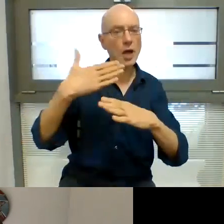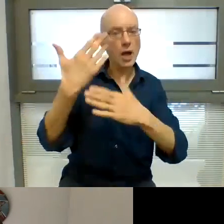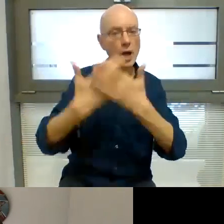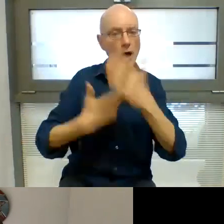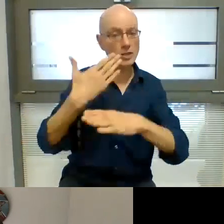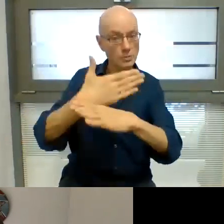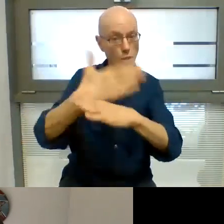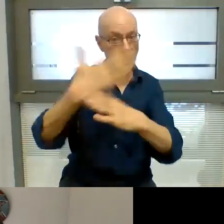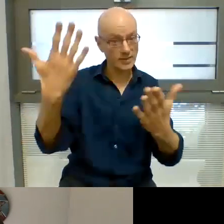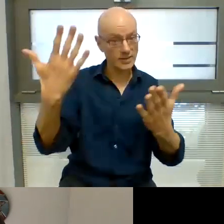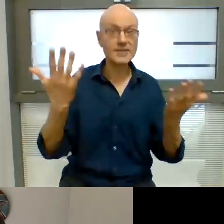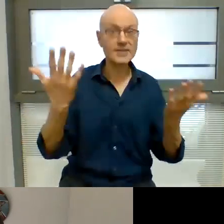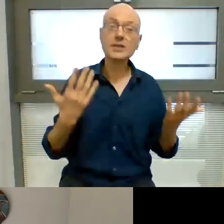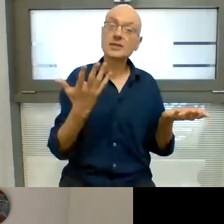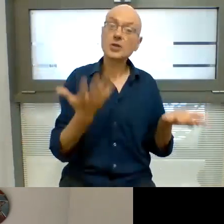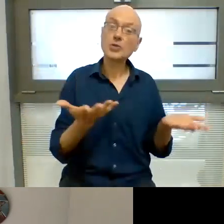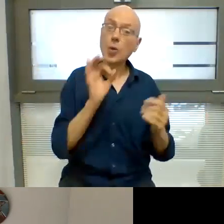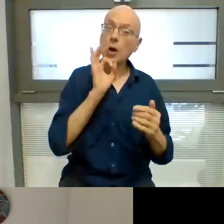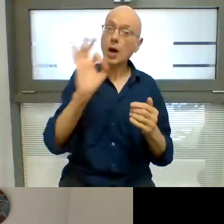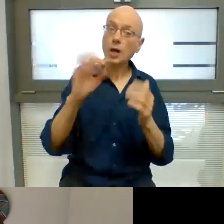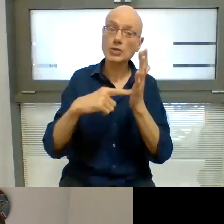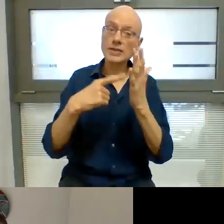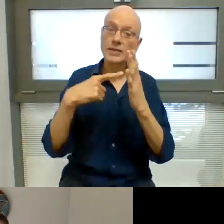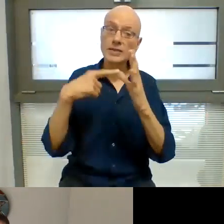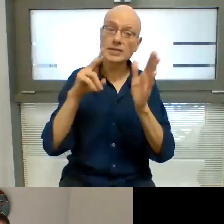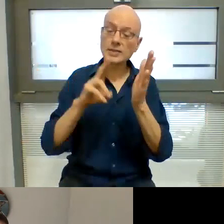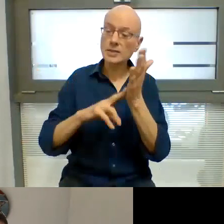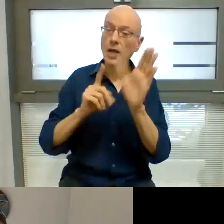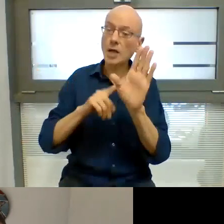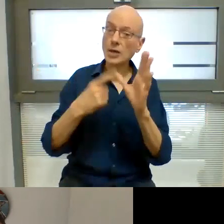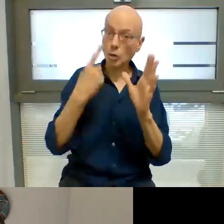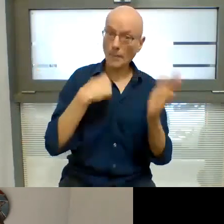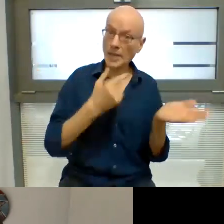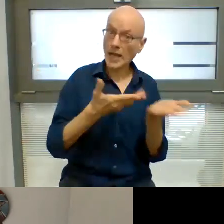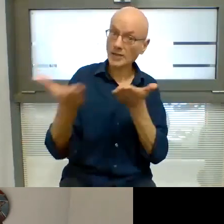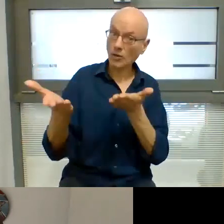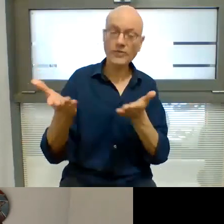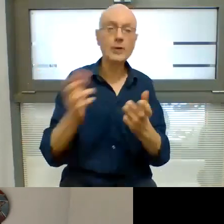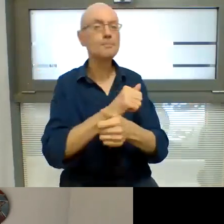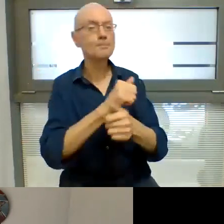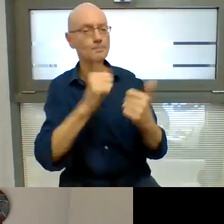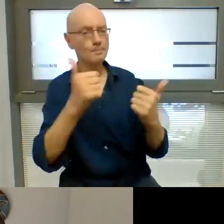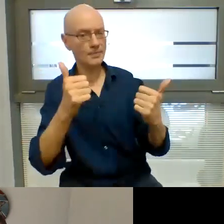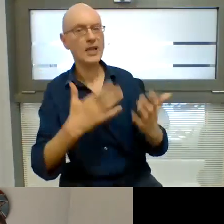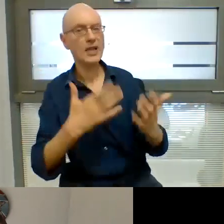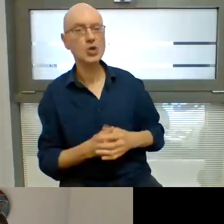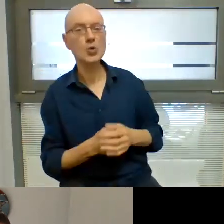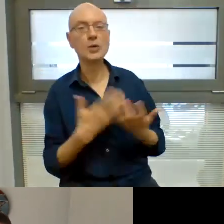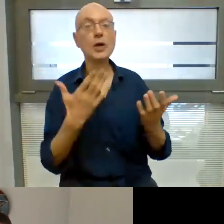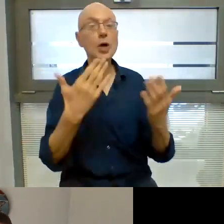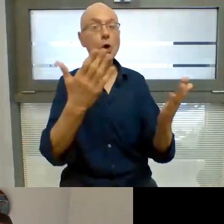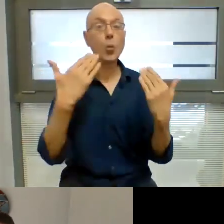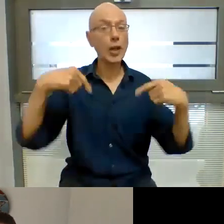without further ado, Tanya, can I hand over to you, please? Thank you. Yeah, hi everybody, and welcome